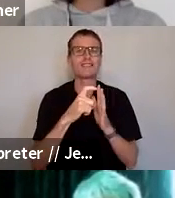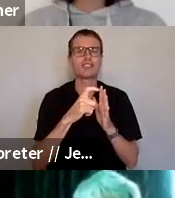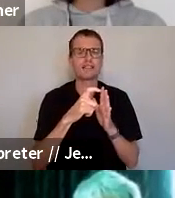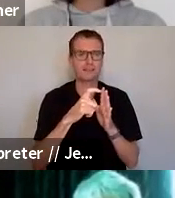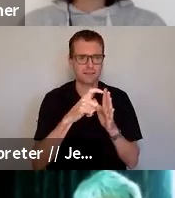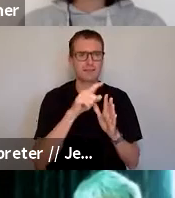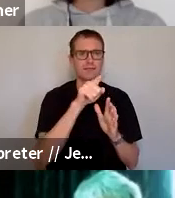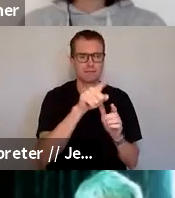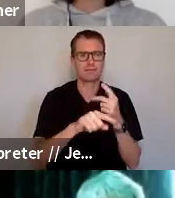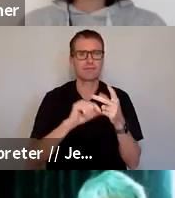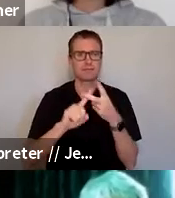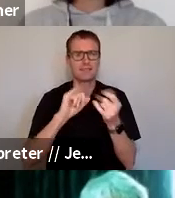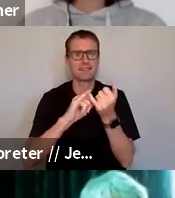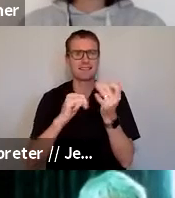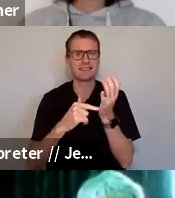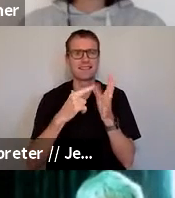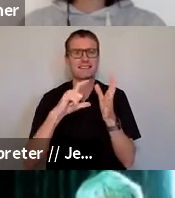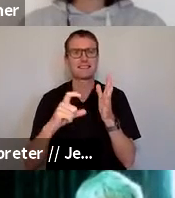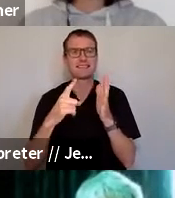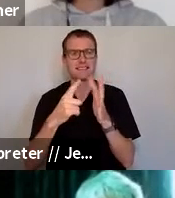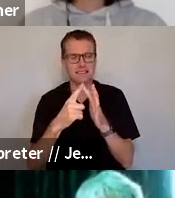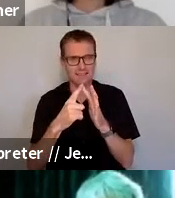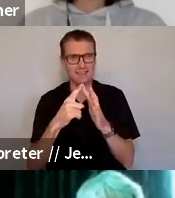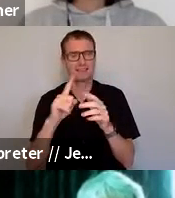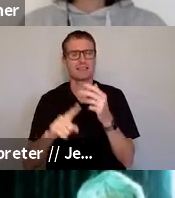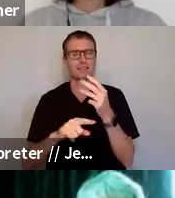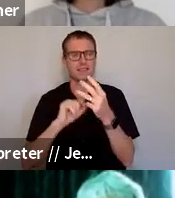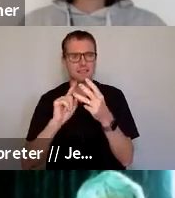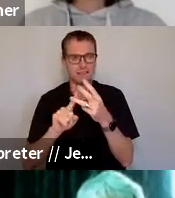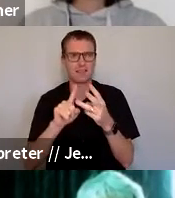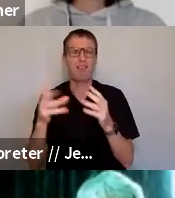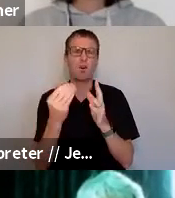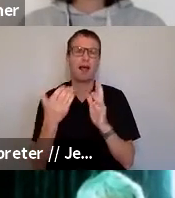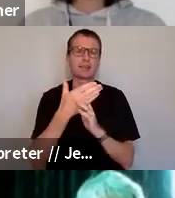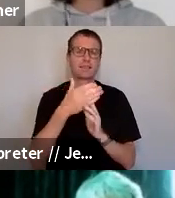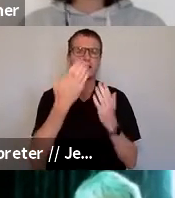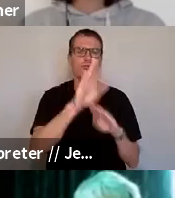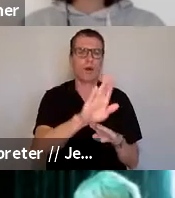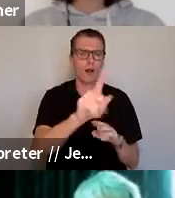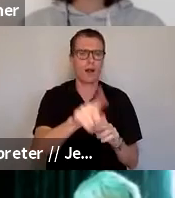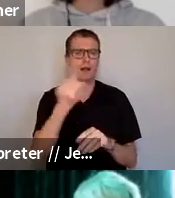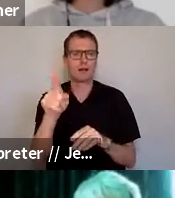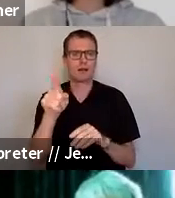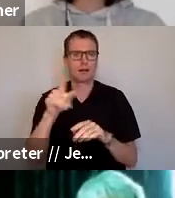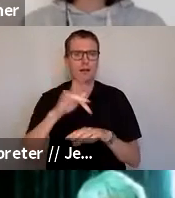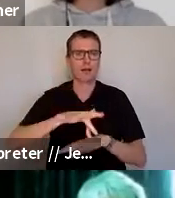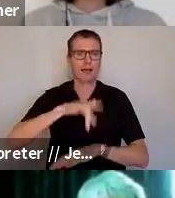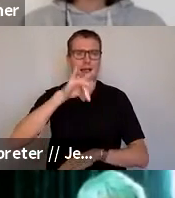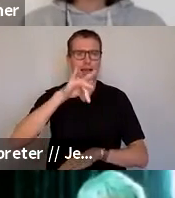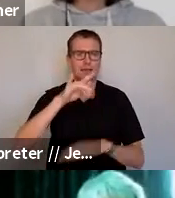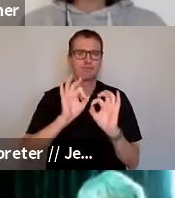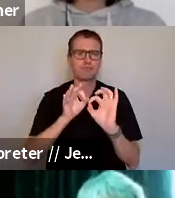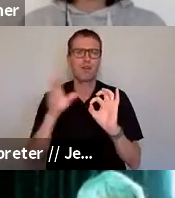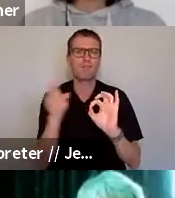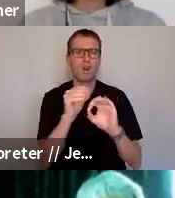Access, Inclusion and Participation Advisor from Arts Access Aotearoa. We have Kelly Hodgins from Platform